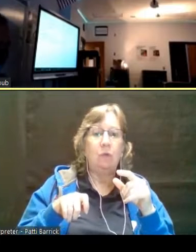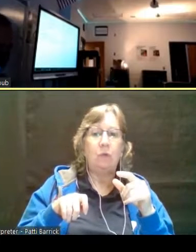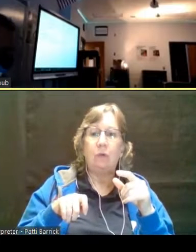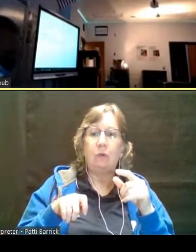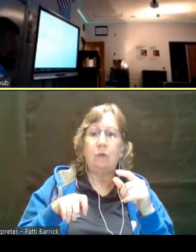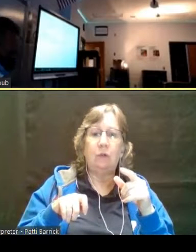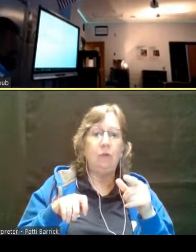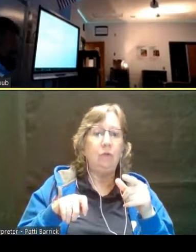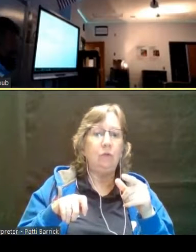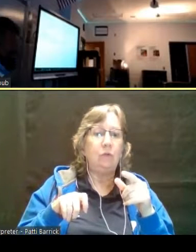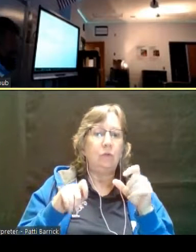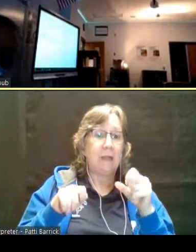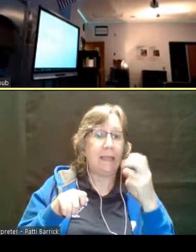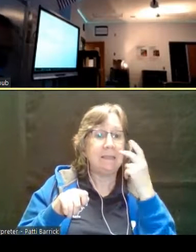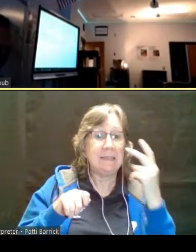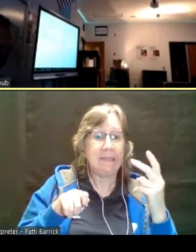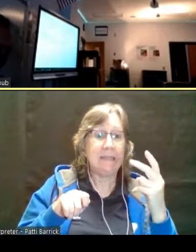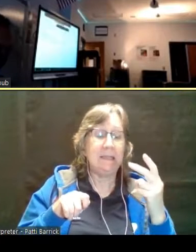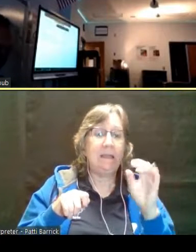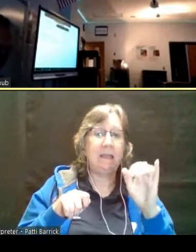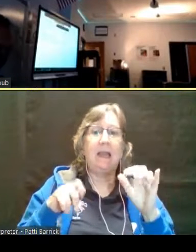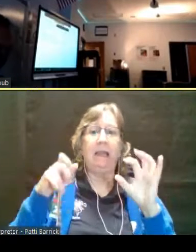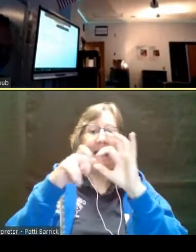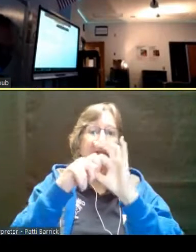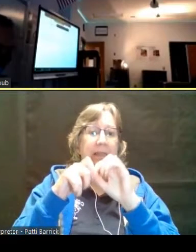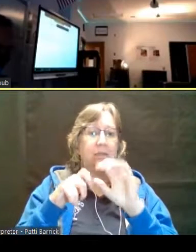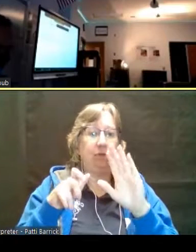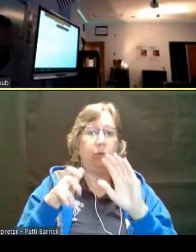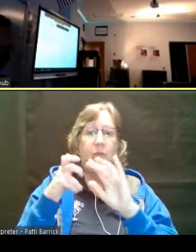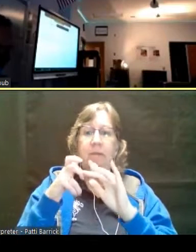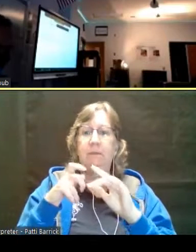link invisible, what you end up seeing is